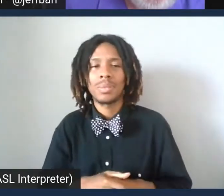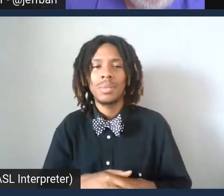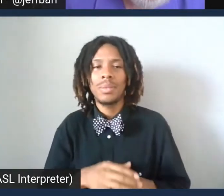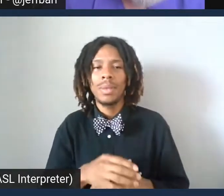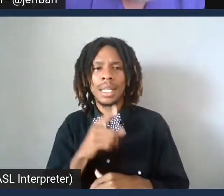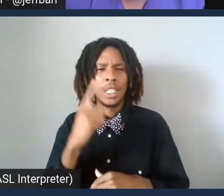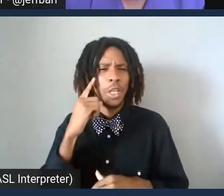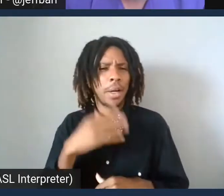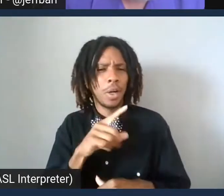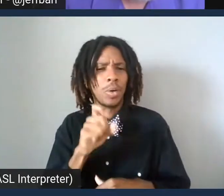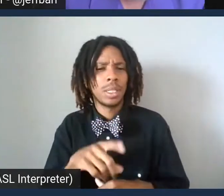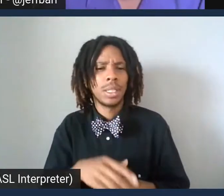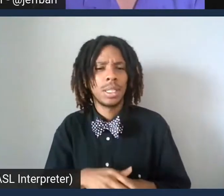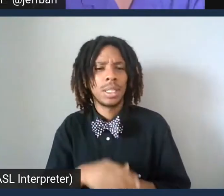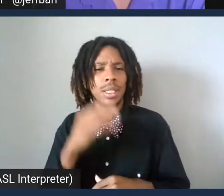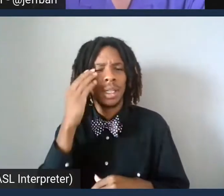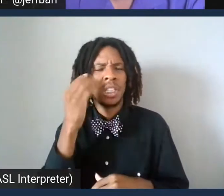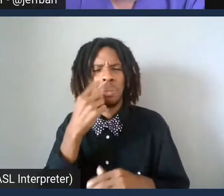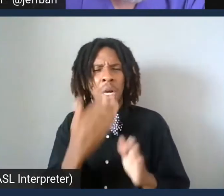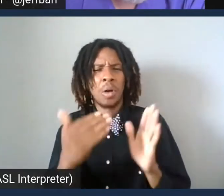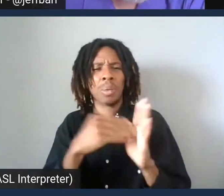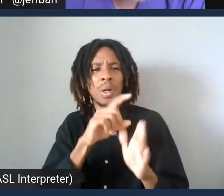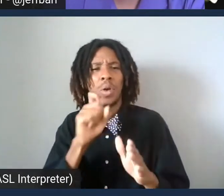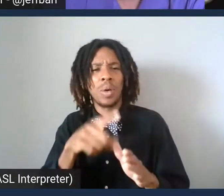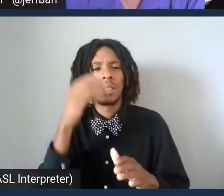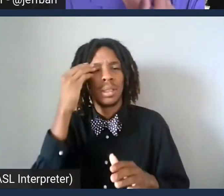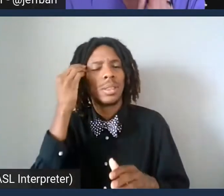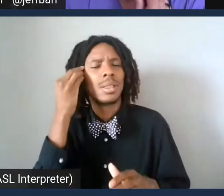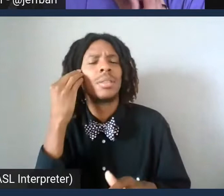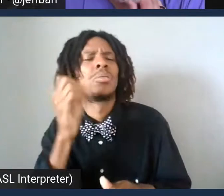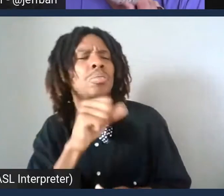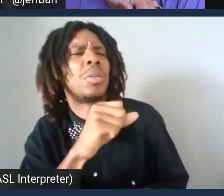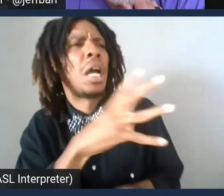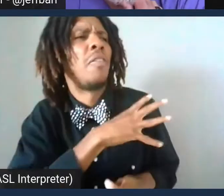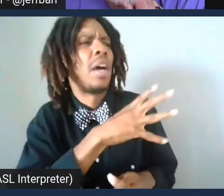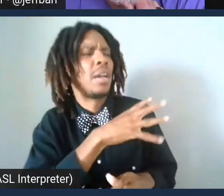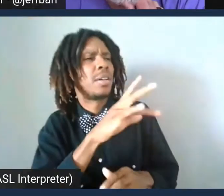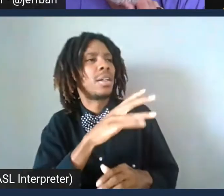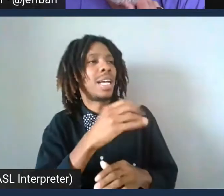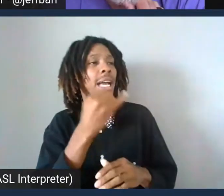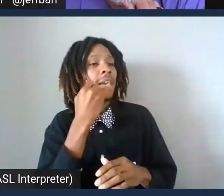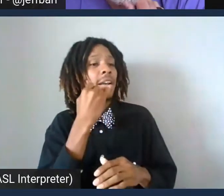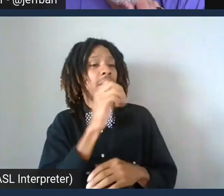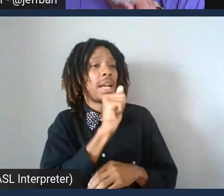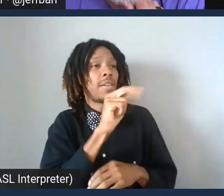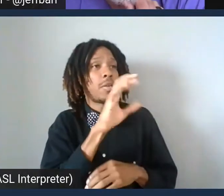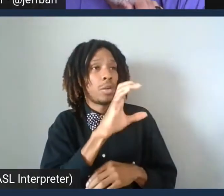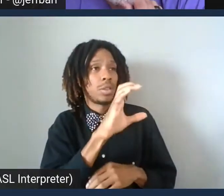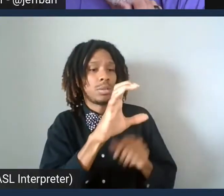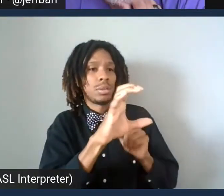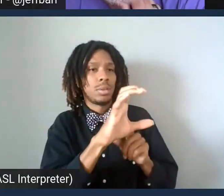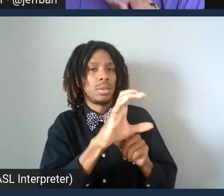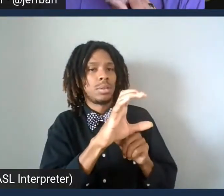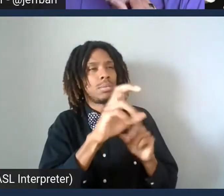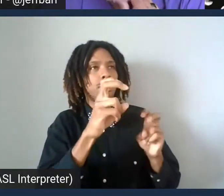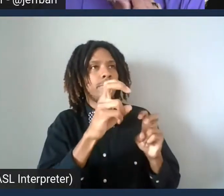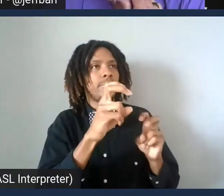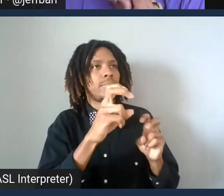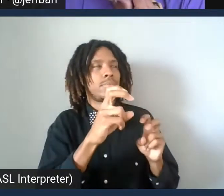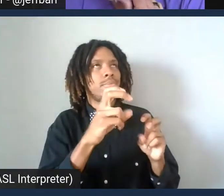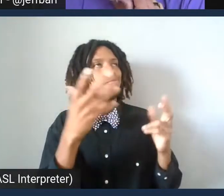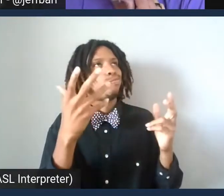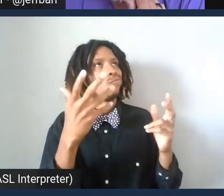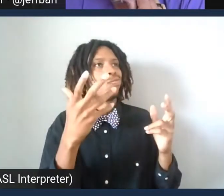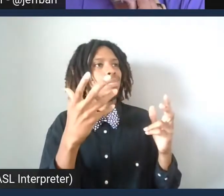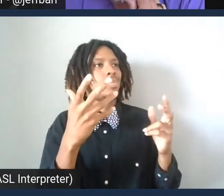question? Can you repeat the question for me, Rob? Yeah. So the question is, if application recovery controller is acting as